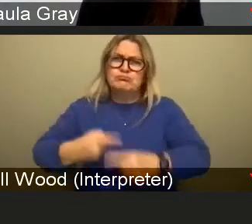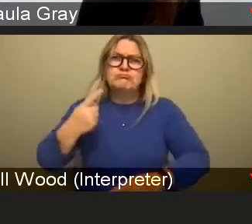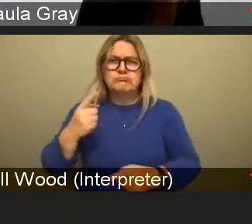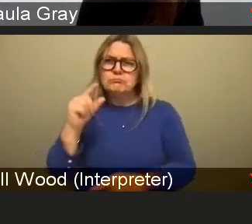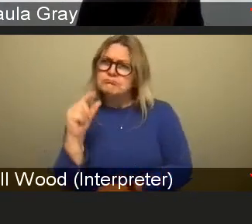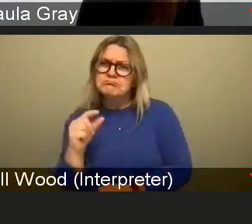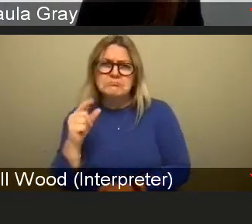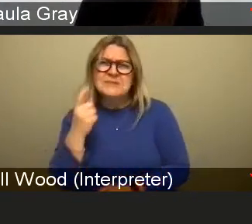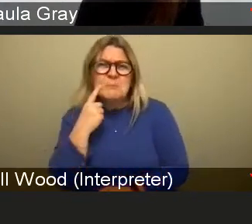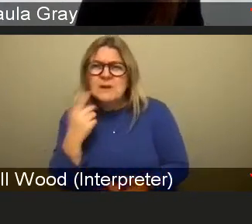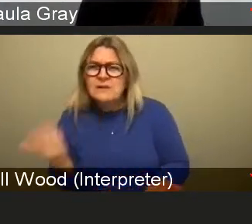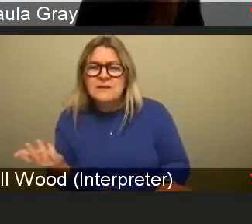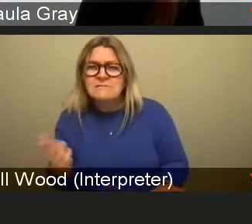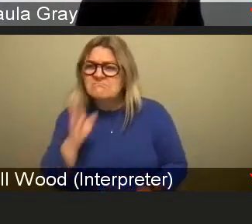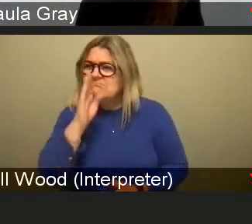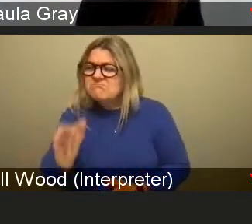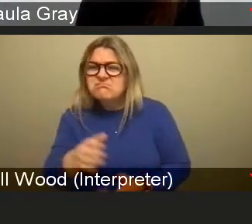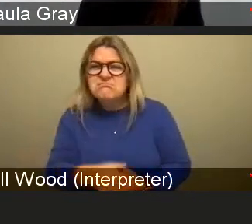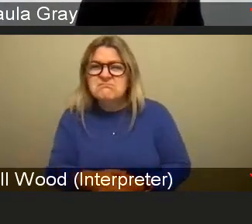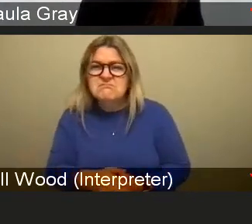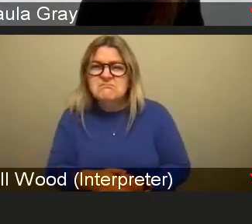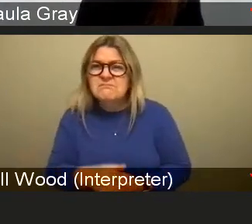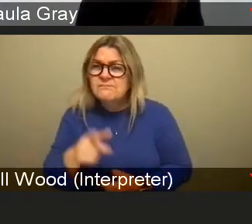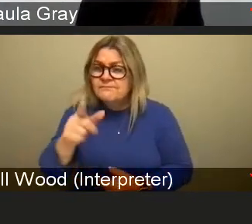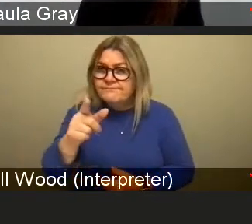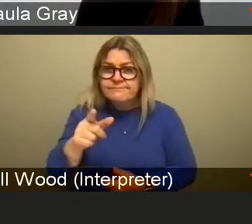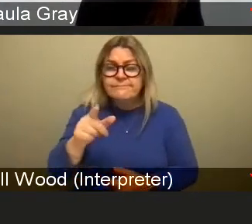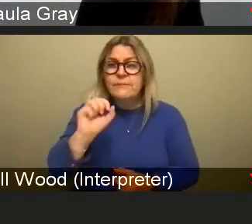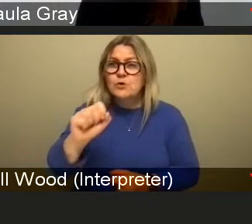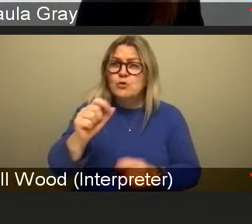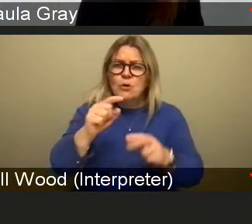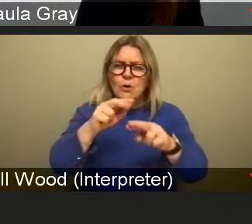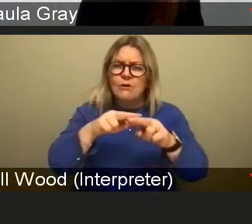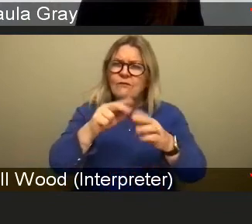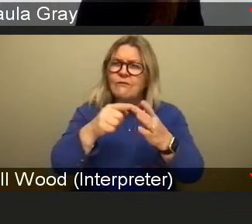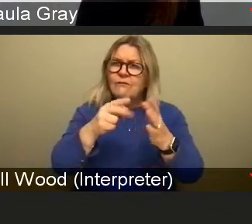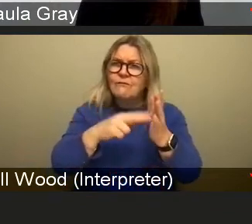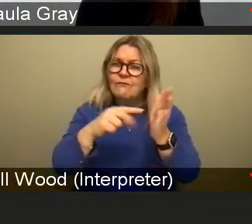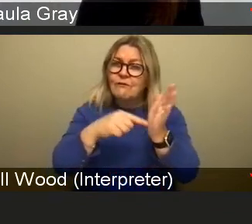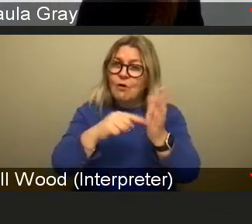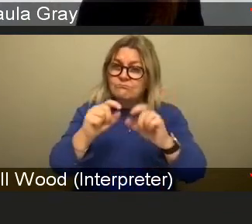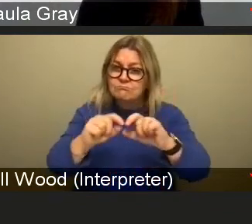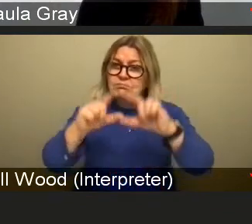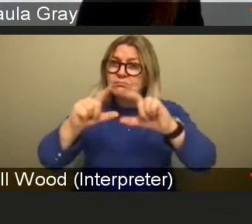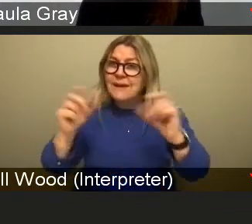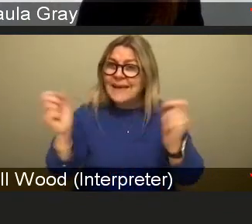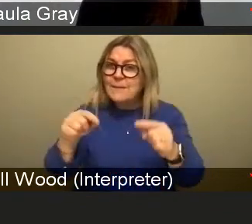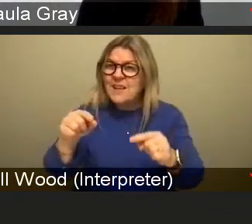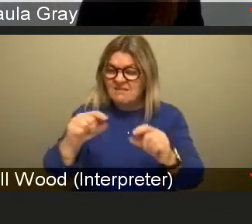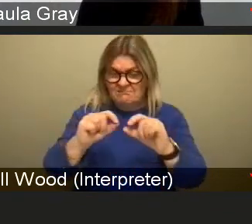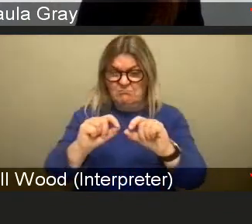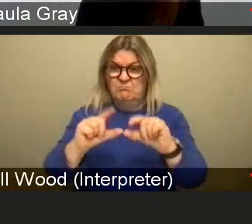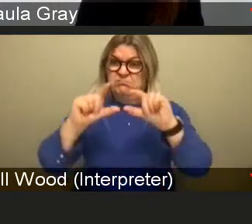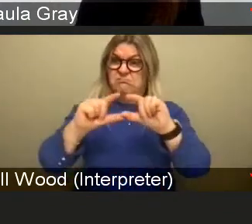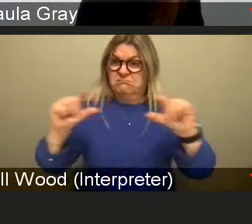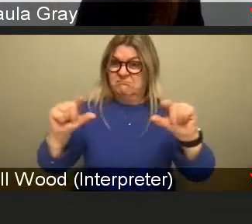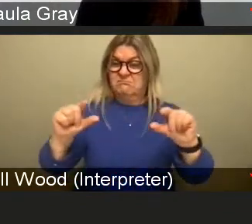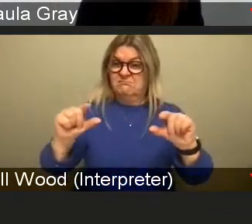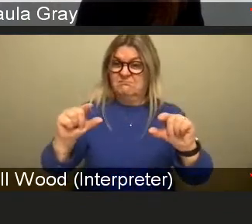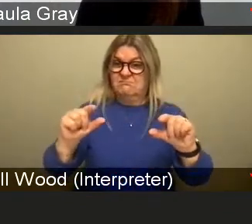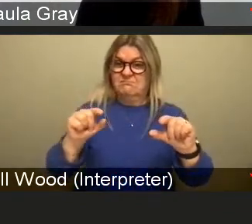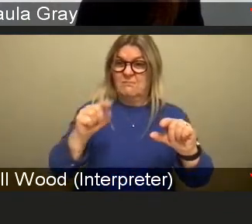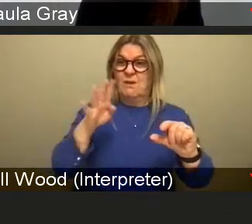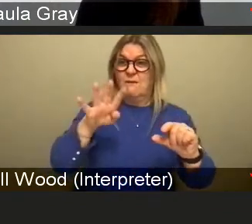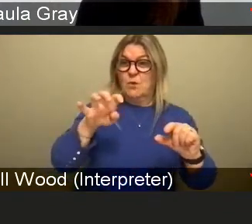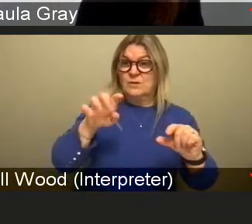simple as I alluded to earlier, change the font size in your emails. As an organization, think about where you advertise your